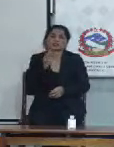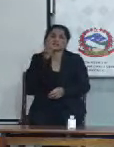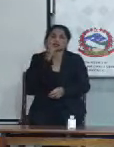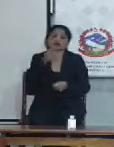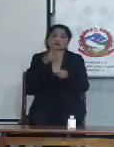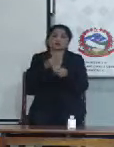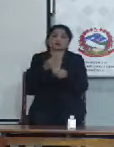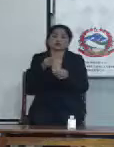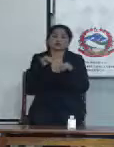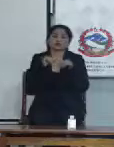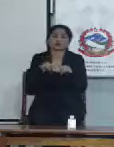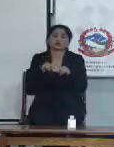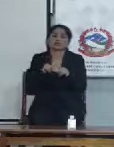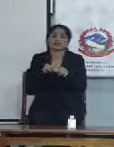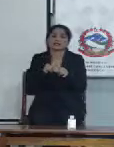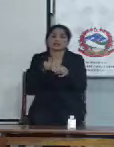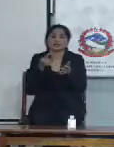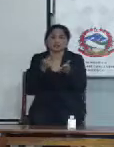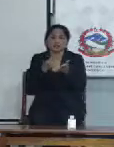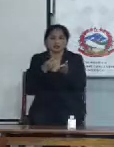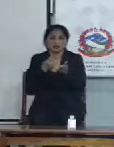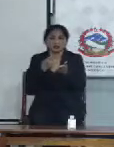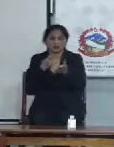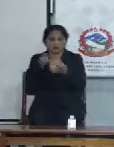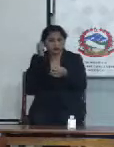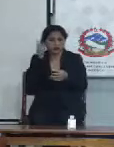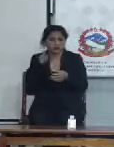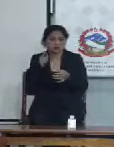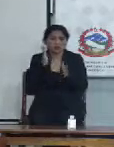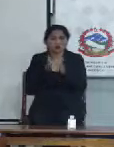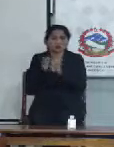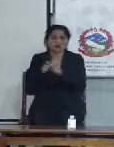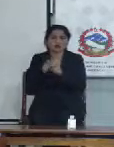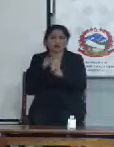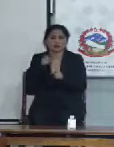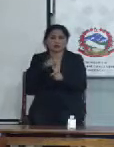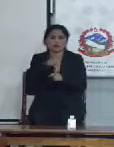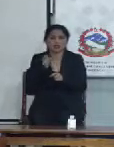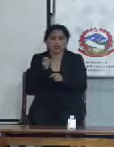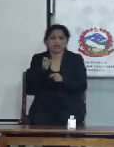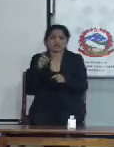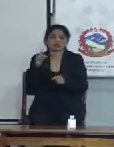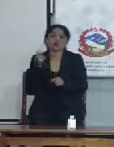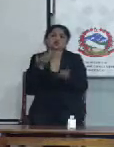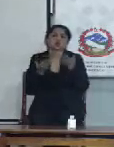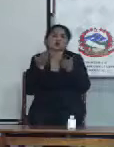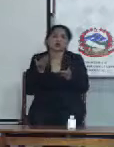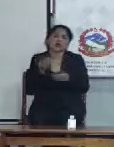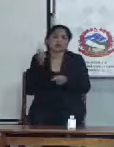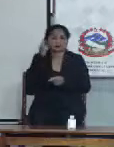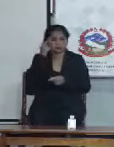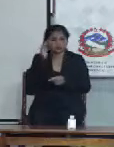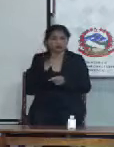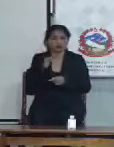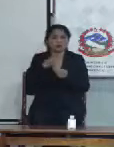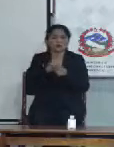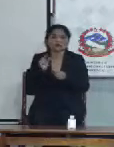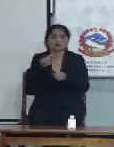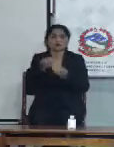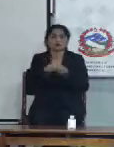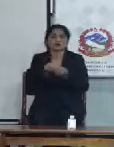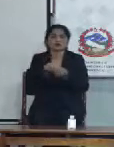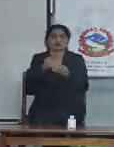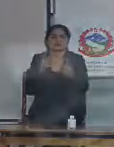resource for that. So you are in the complex area, so I can only give you some